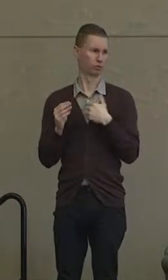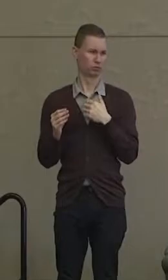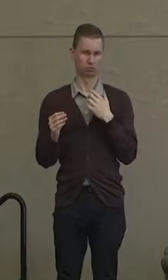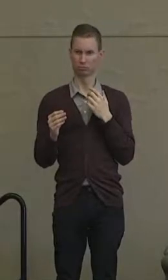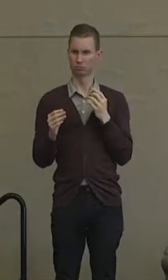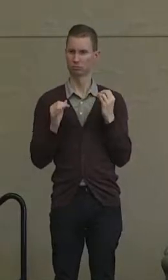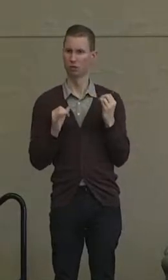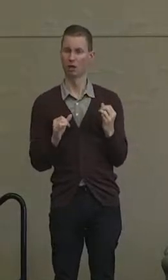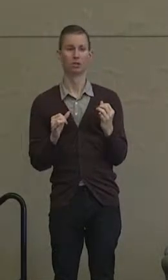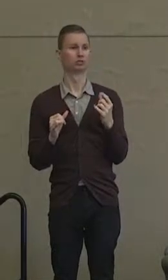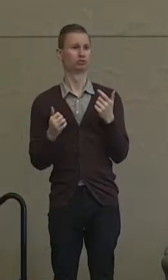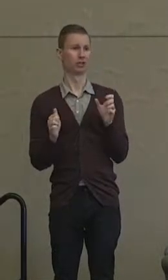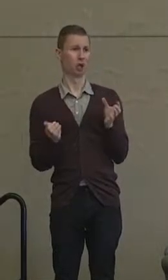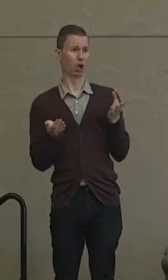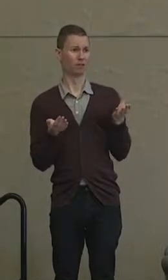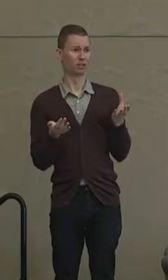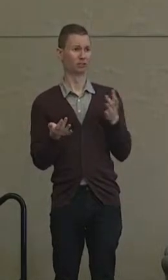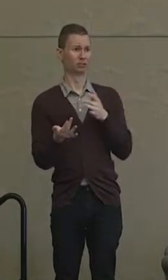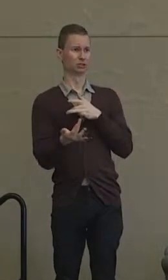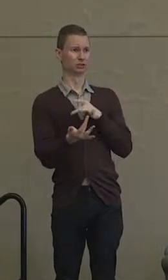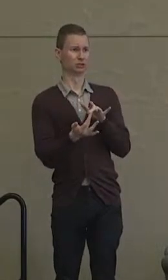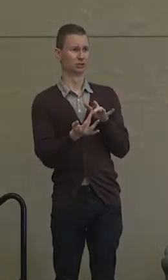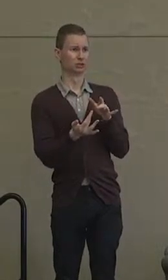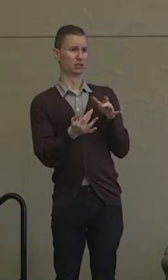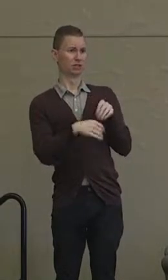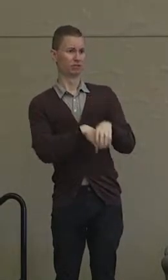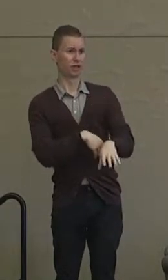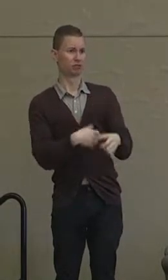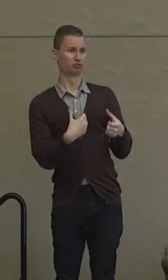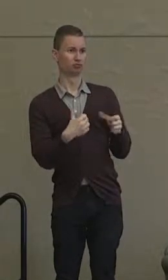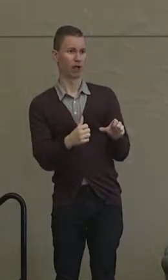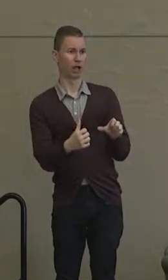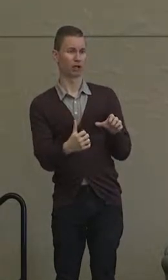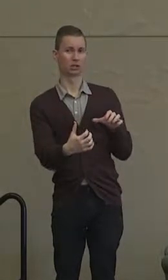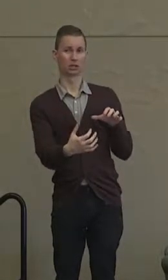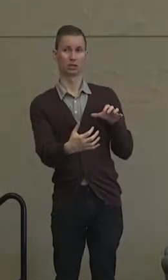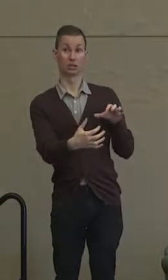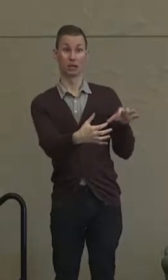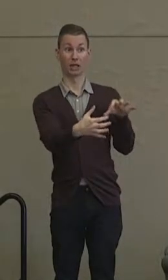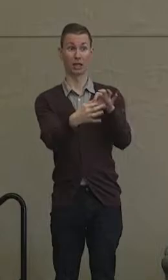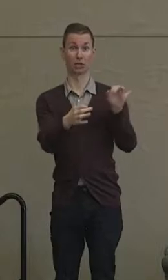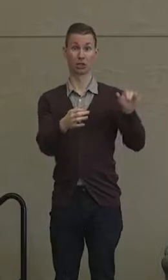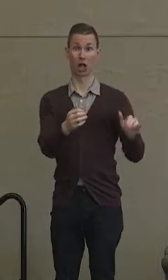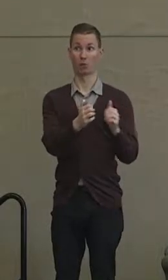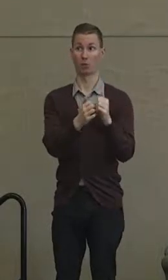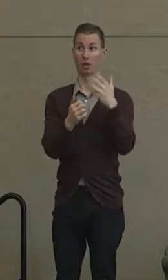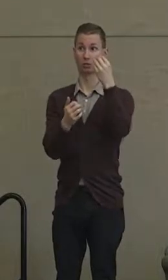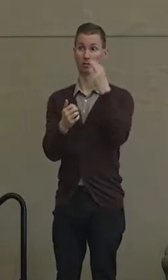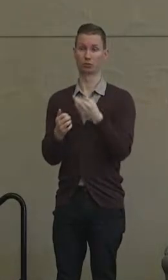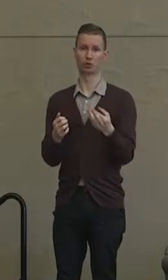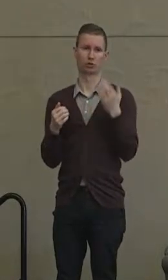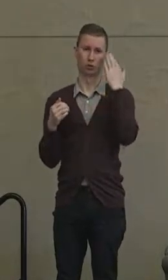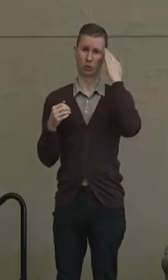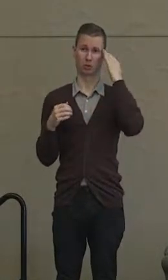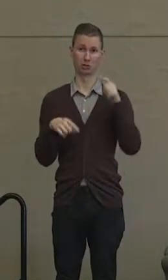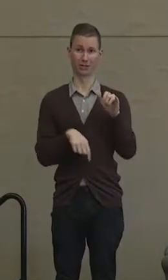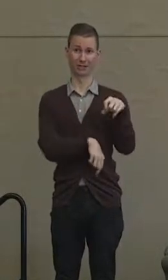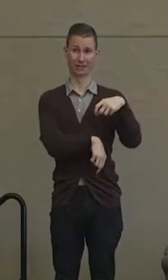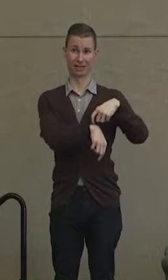sympathetic advice, tries to connect this young child to resources, knowing at the time that